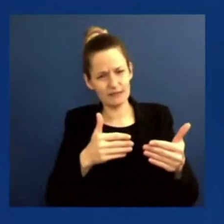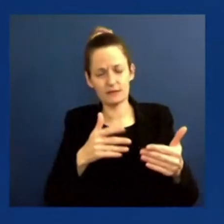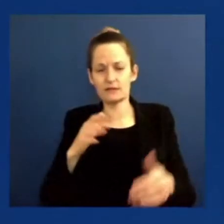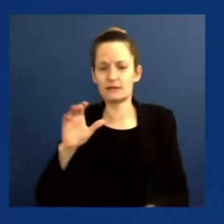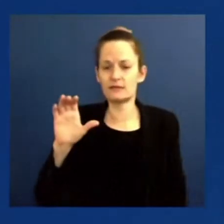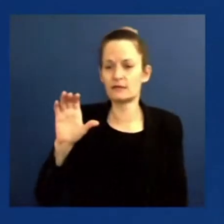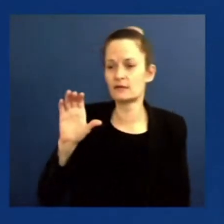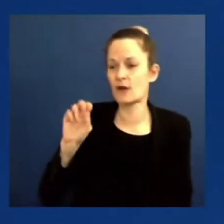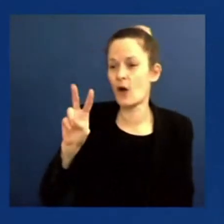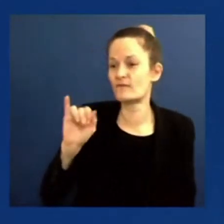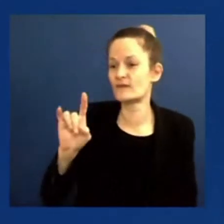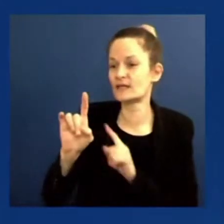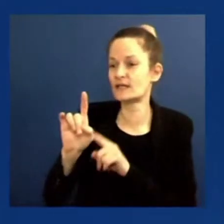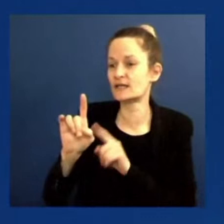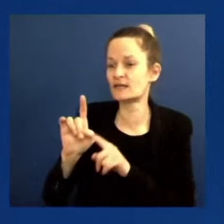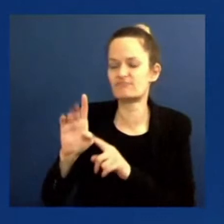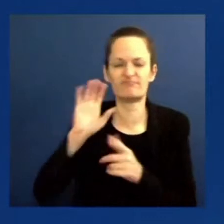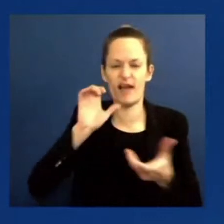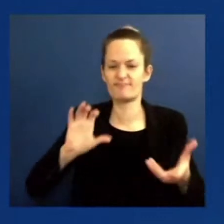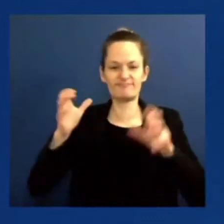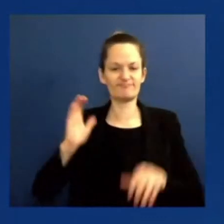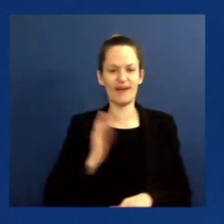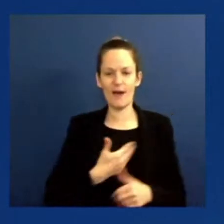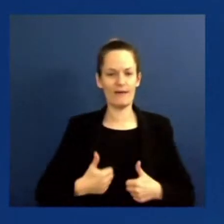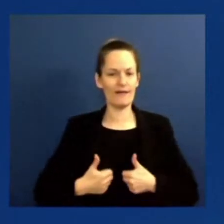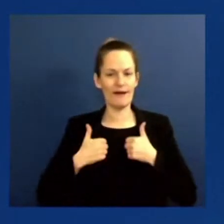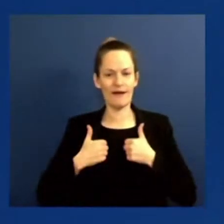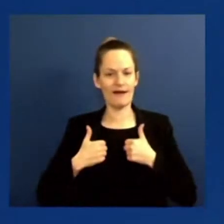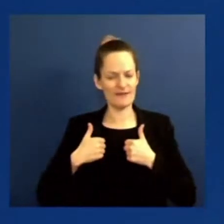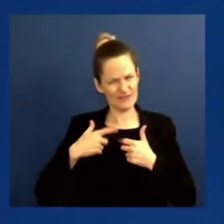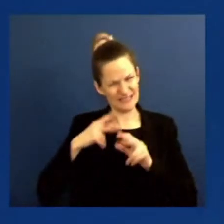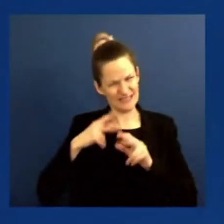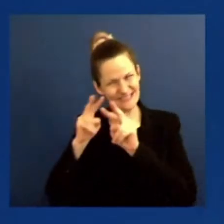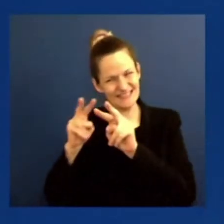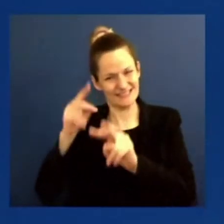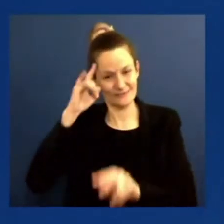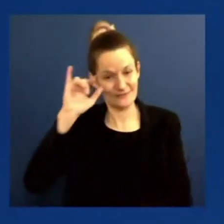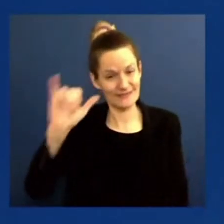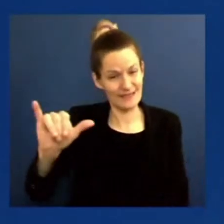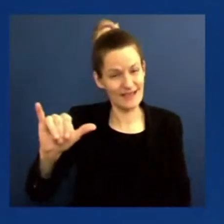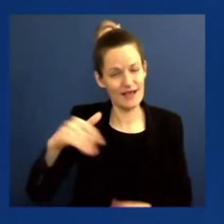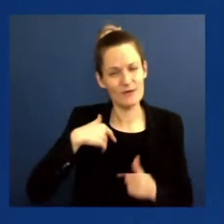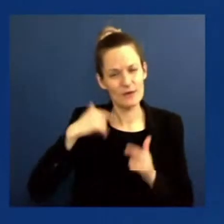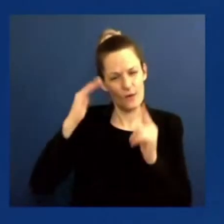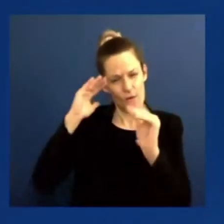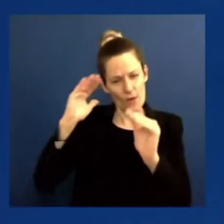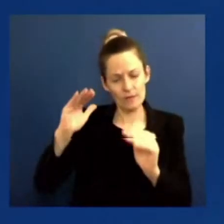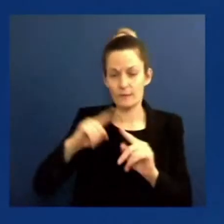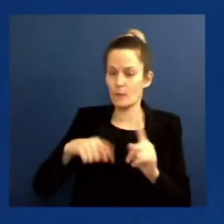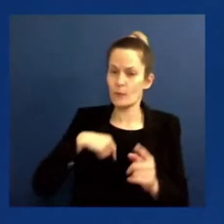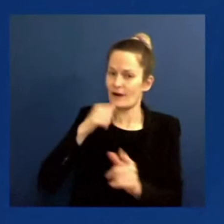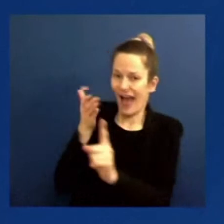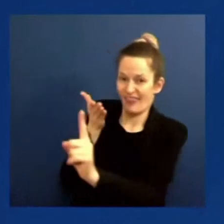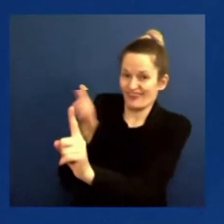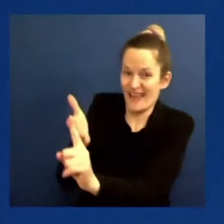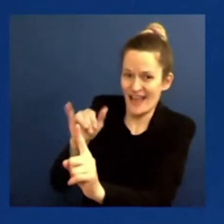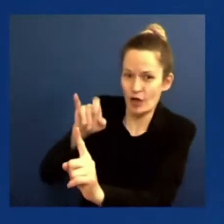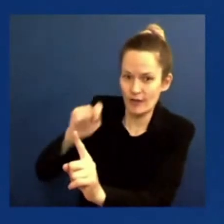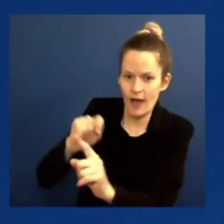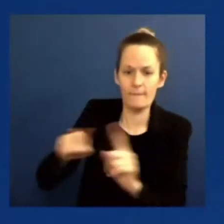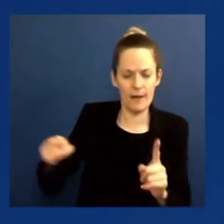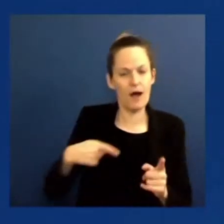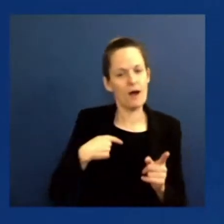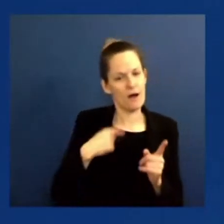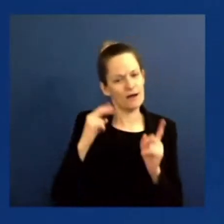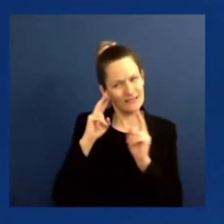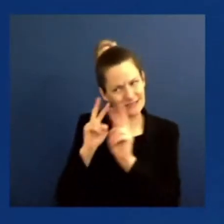but something we protect against and treat. We're not there yet, but the president's COVID plan is clearly working. And